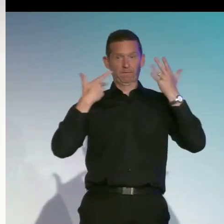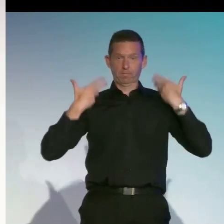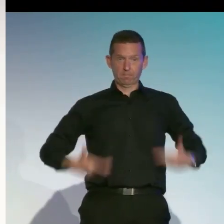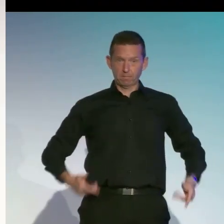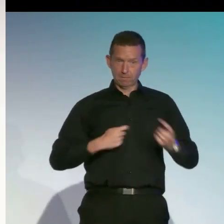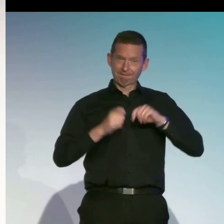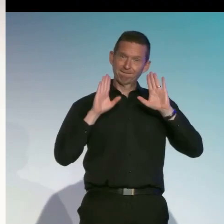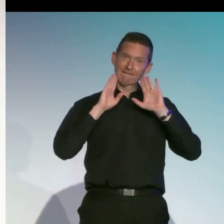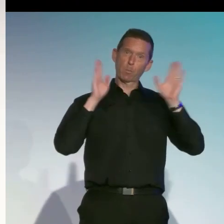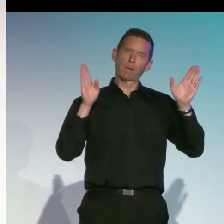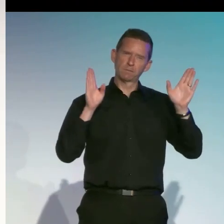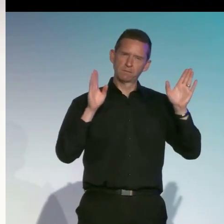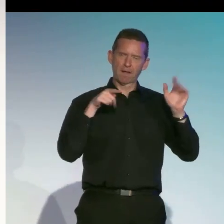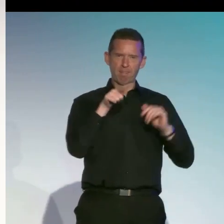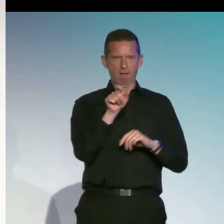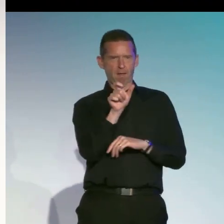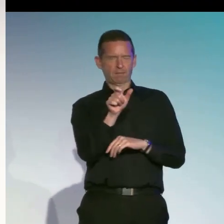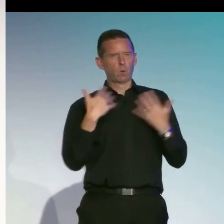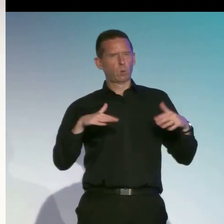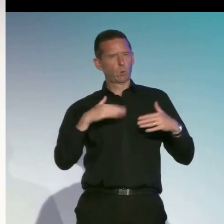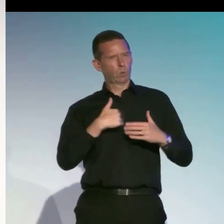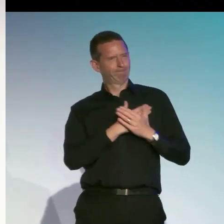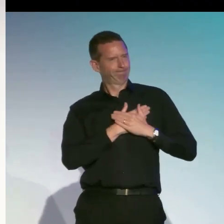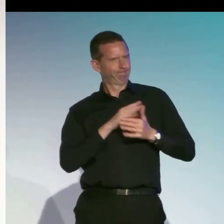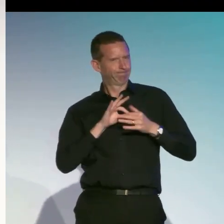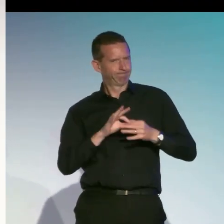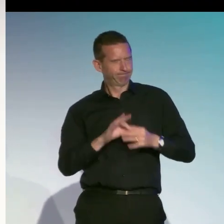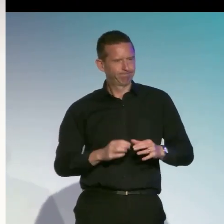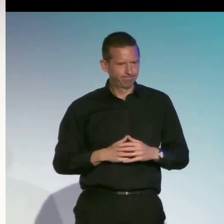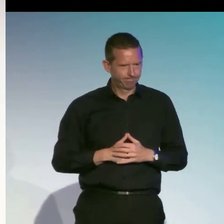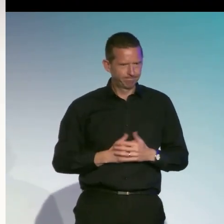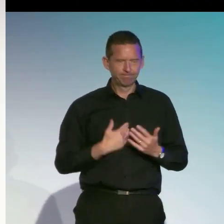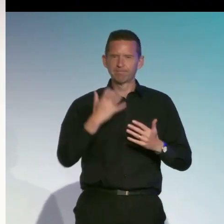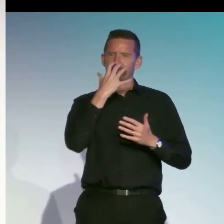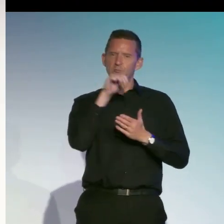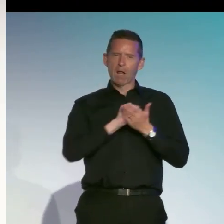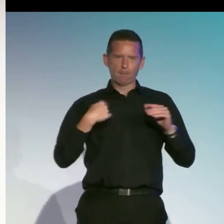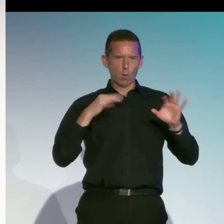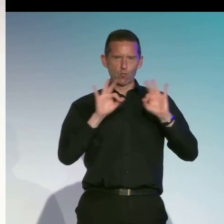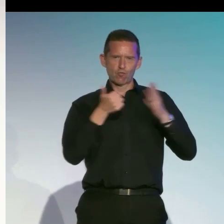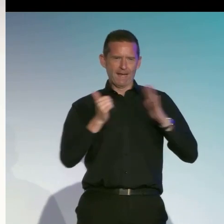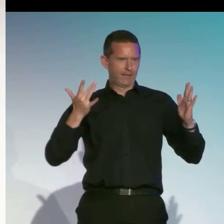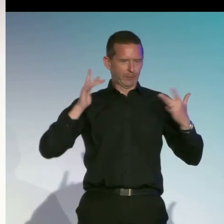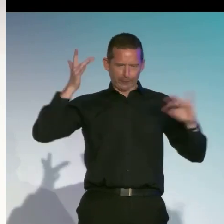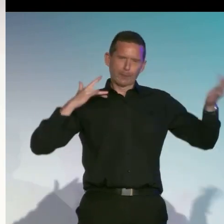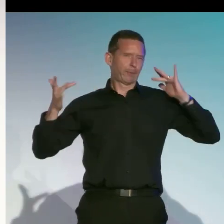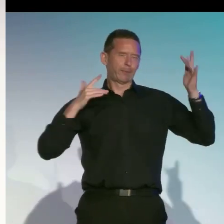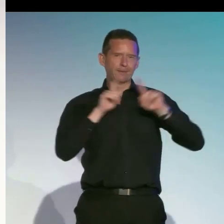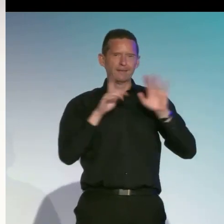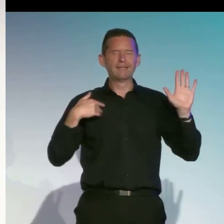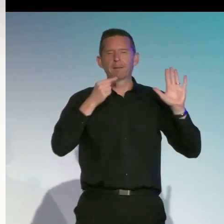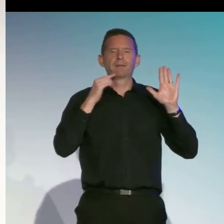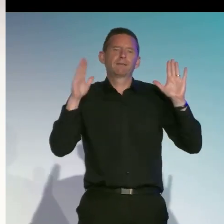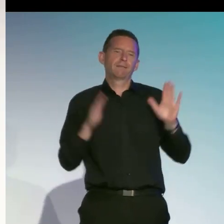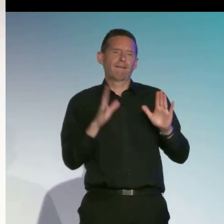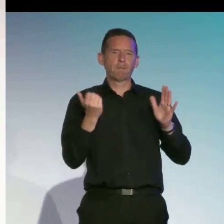like, which is something that is near and dear to my heart. Apologies, I'm not as sparkly as I usually am, but I've just kind of de-sparkled